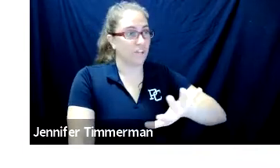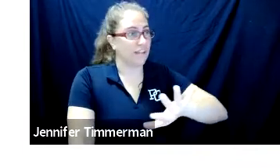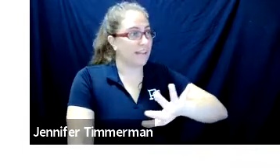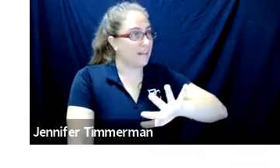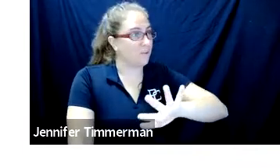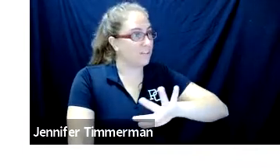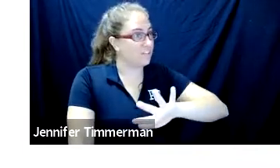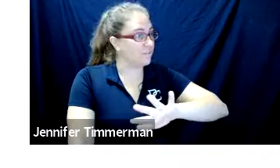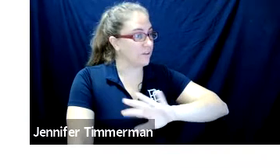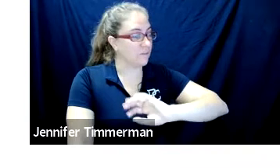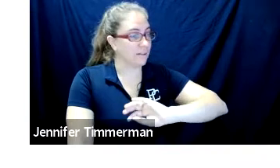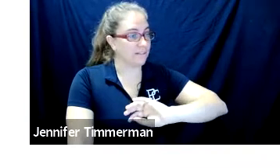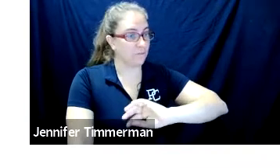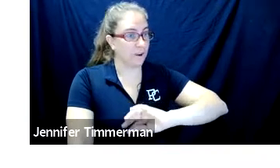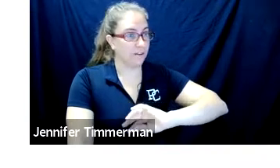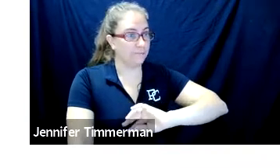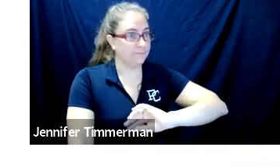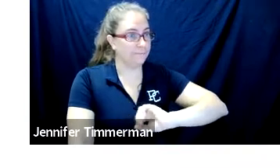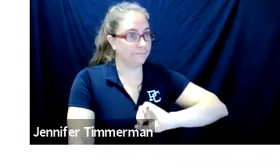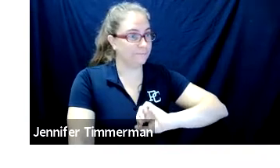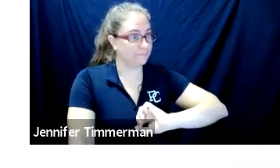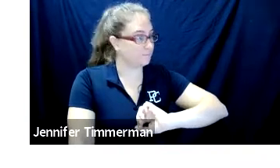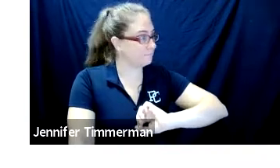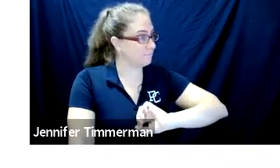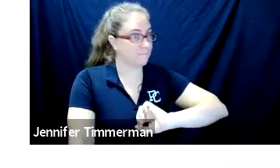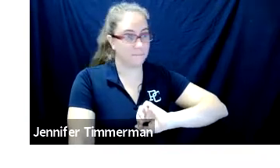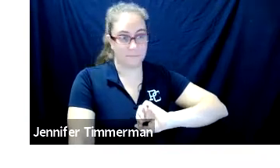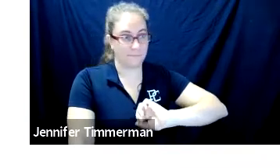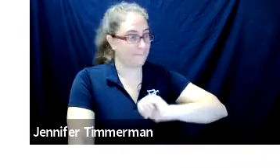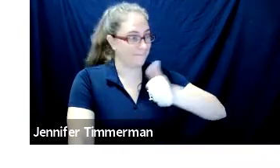Double checking, any questions for anyone so far?